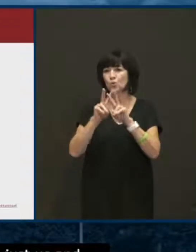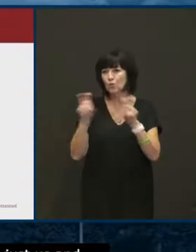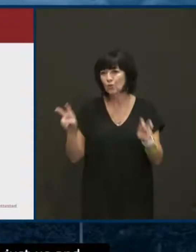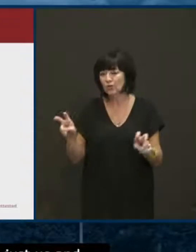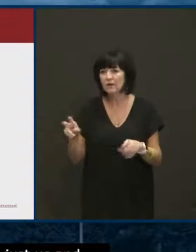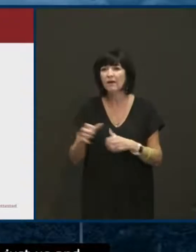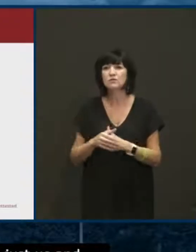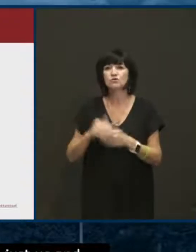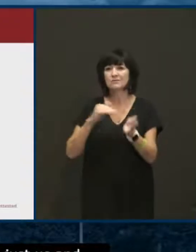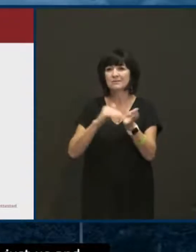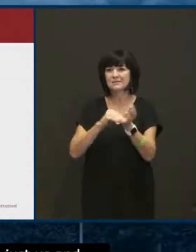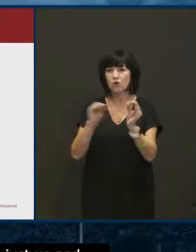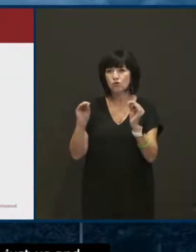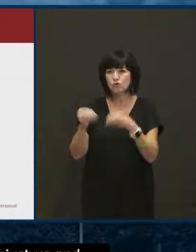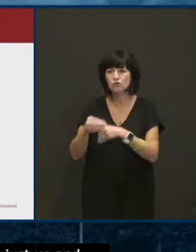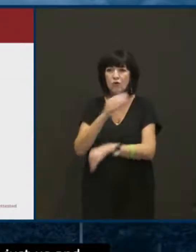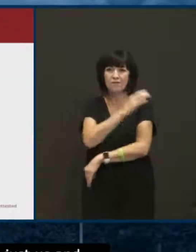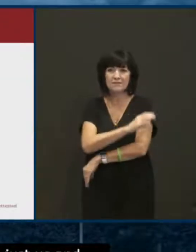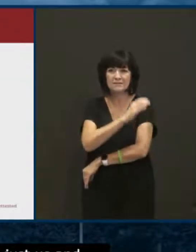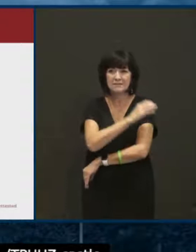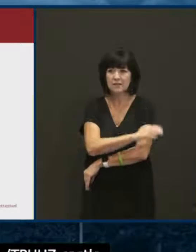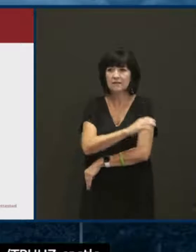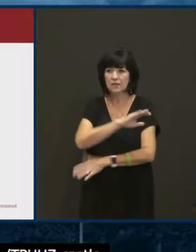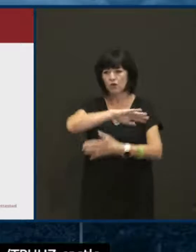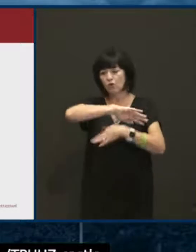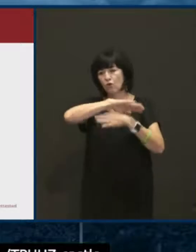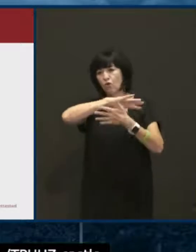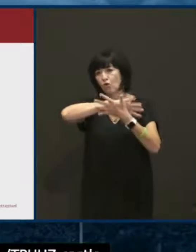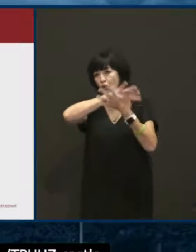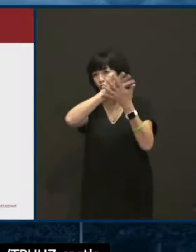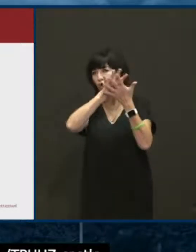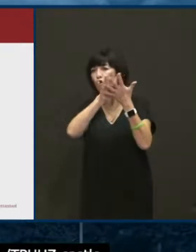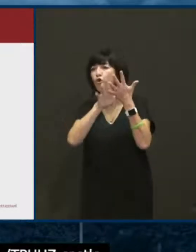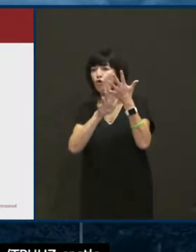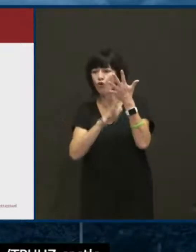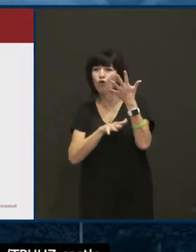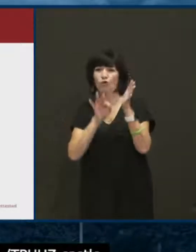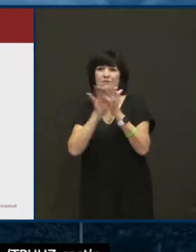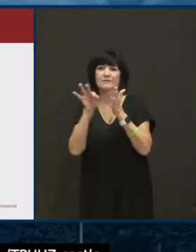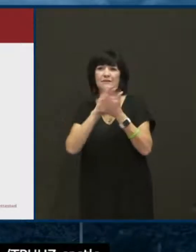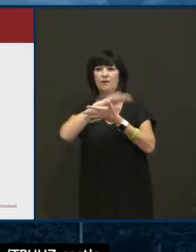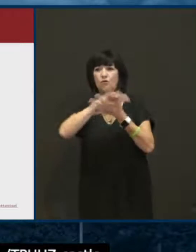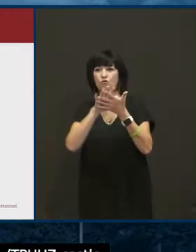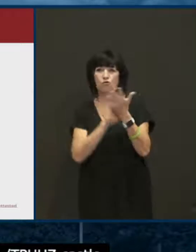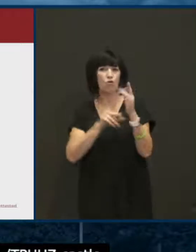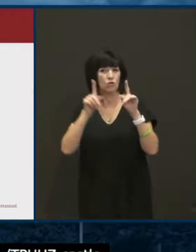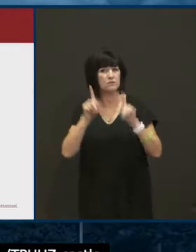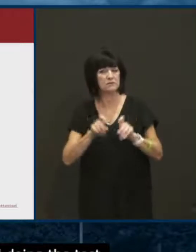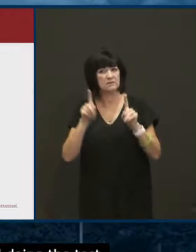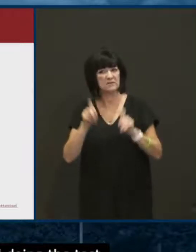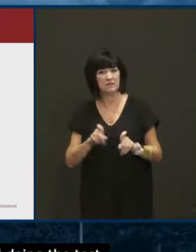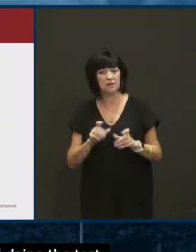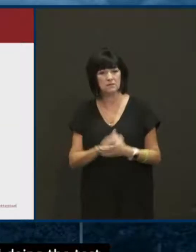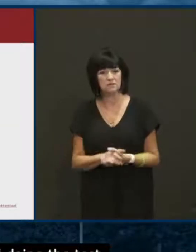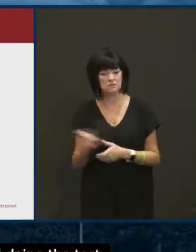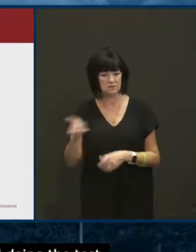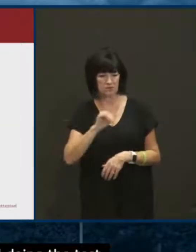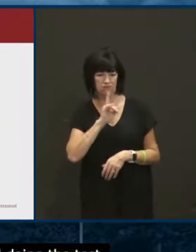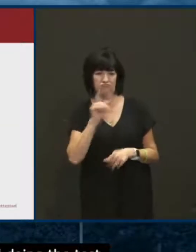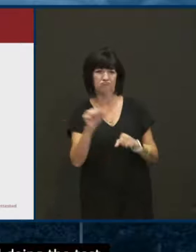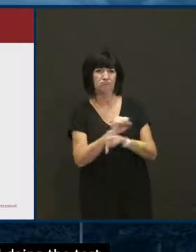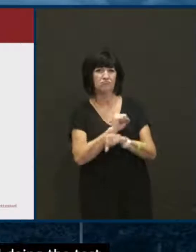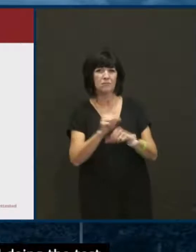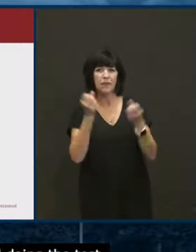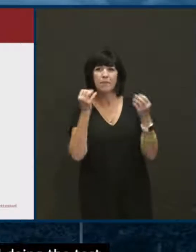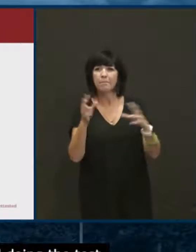doctor's offices and the clinics that are doing the tests as well right now. So it's a team effort that's really got us to this number, Governor. Yeah, it really is. And we